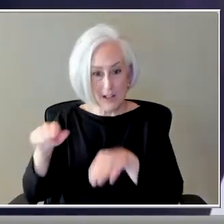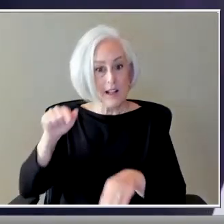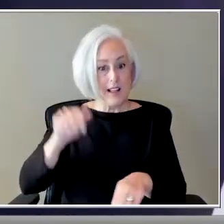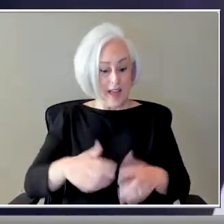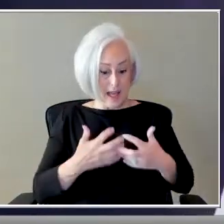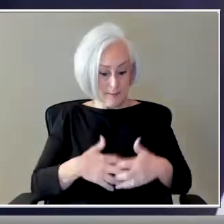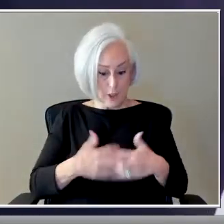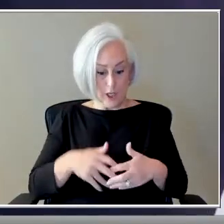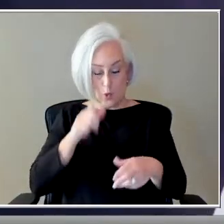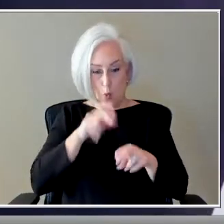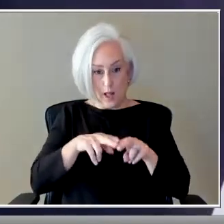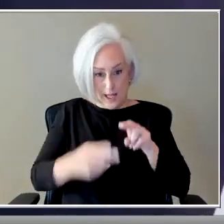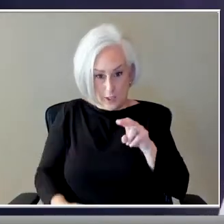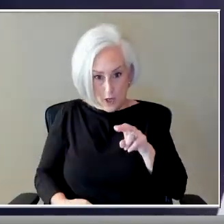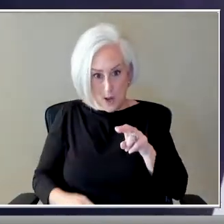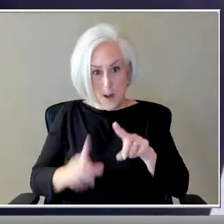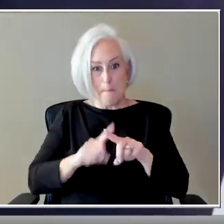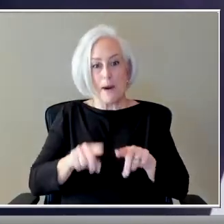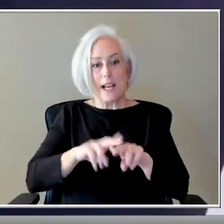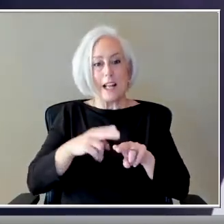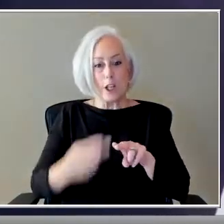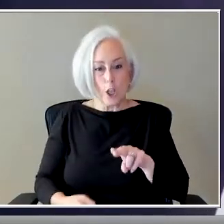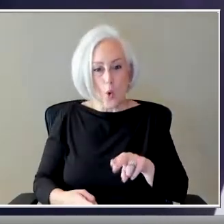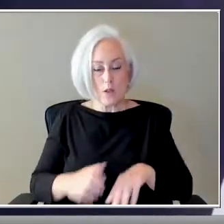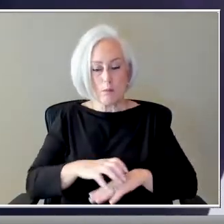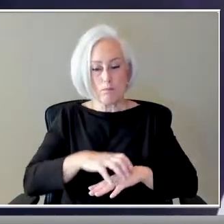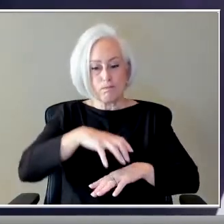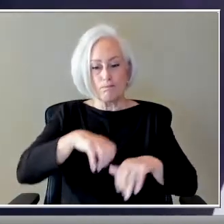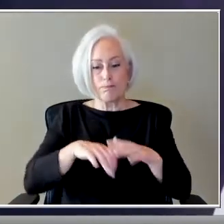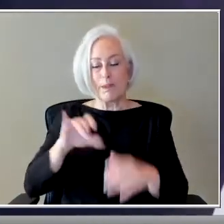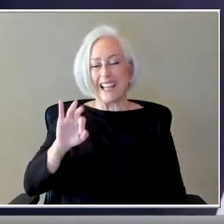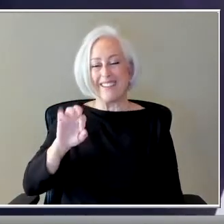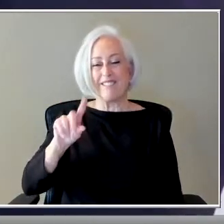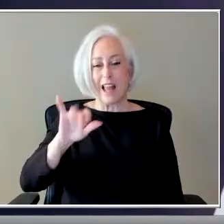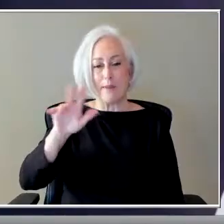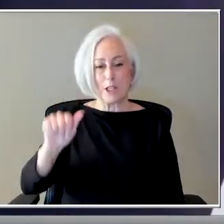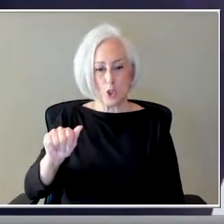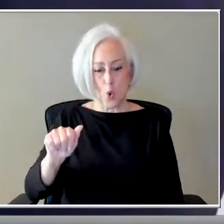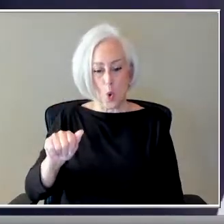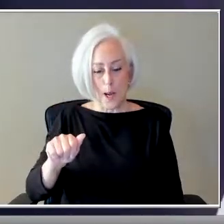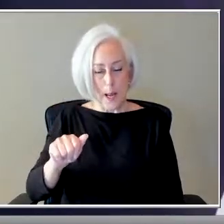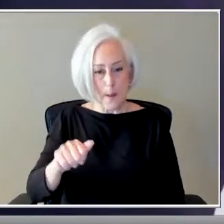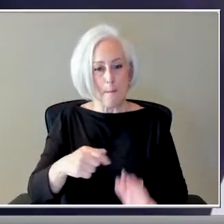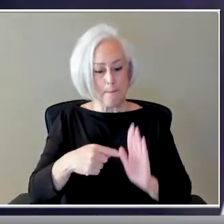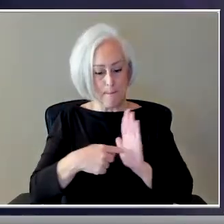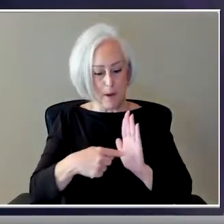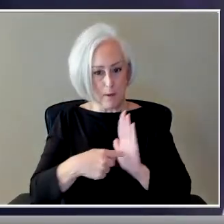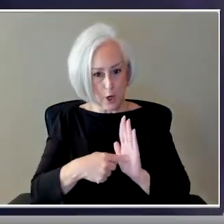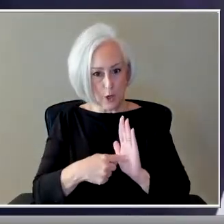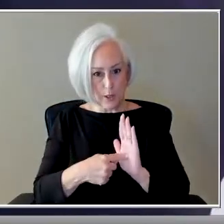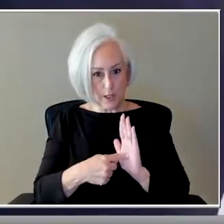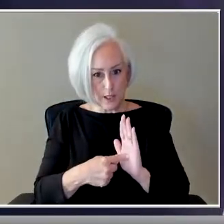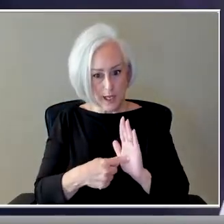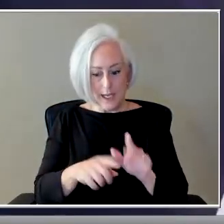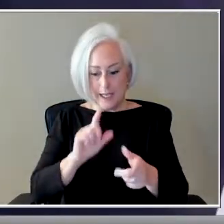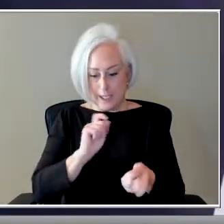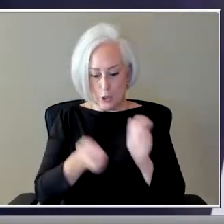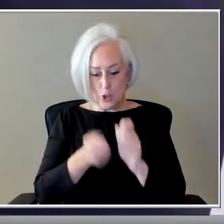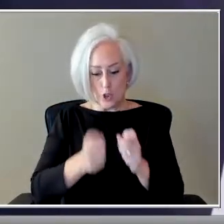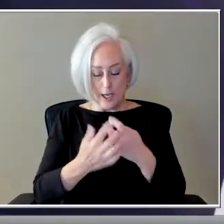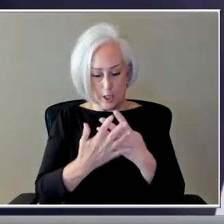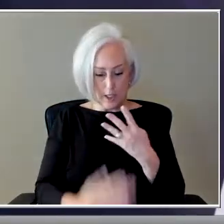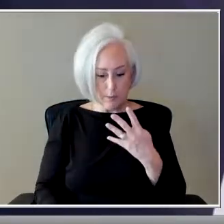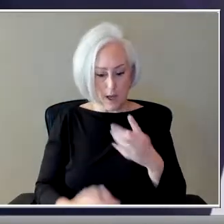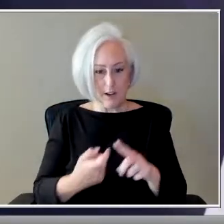massive amount of inflammatory markers that are associated, some with preeclampsia. It lowers also viscosity. It changes your blood from like ketchup to like